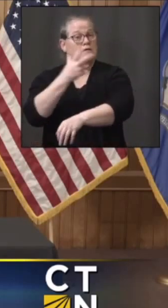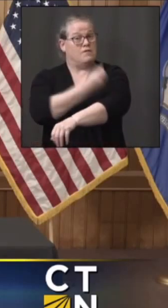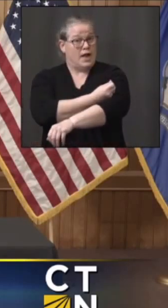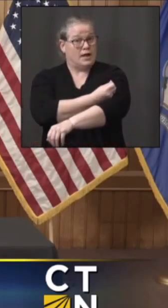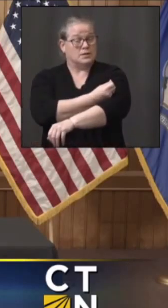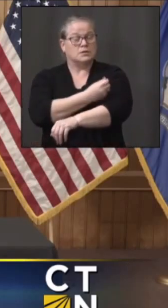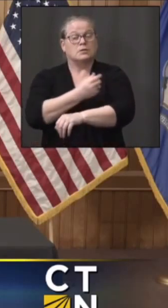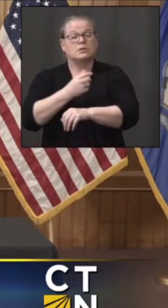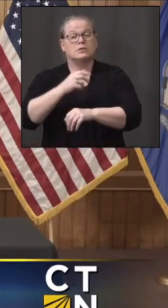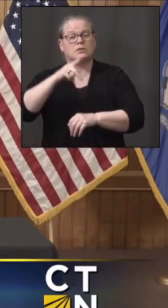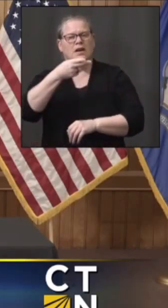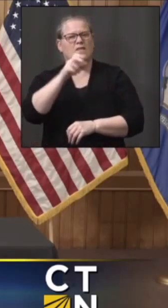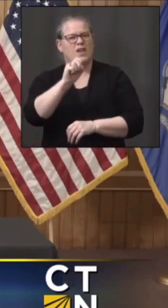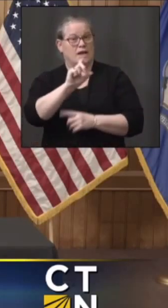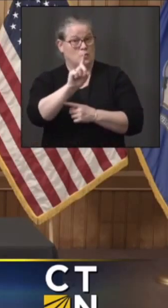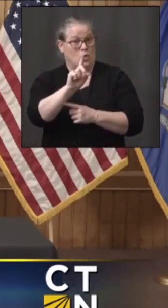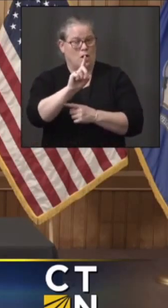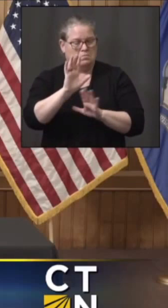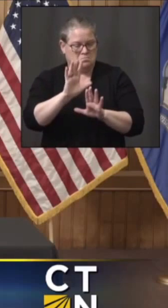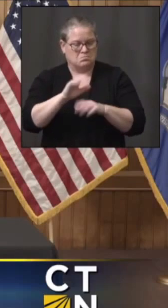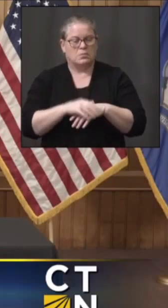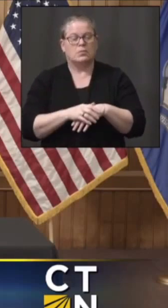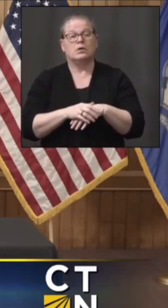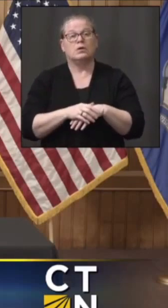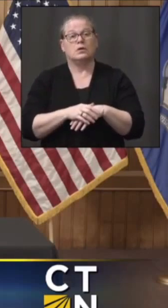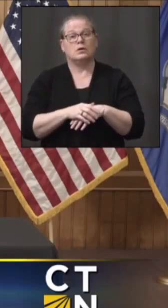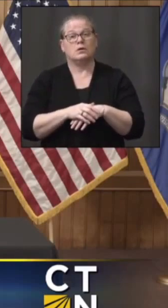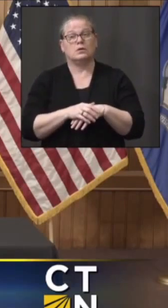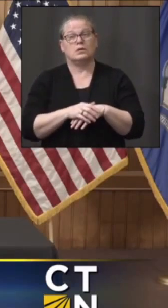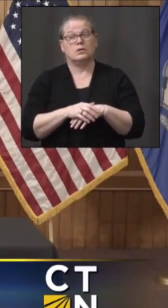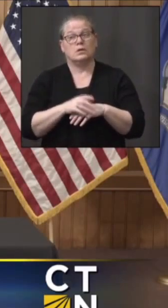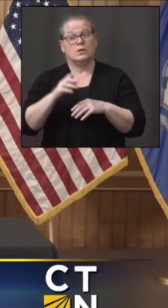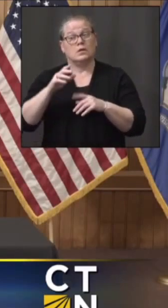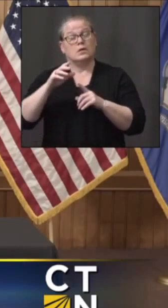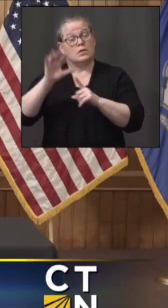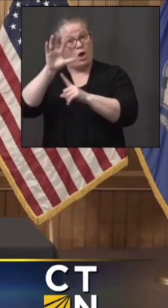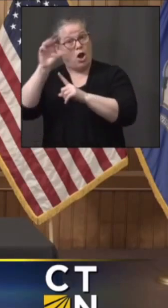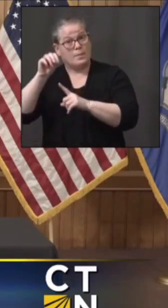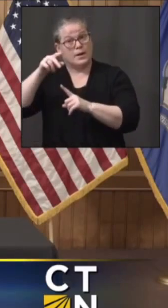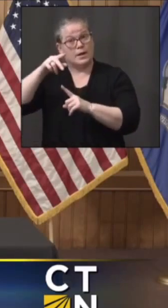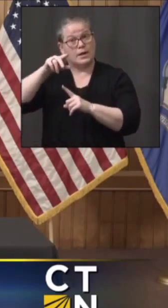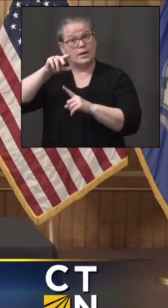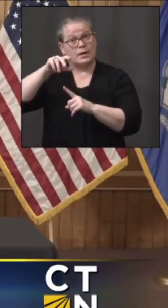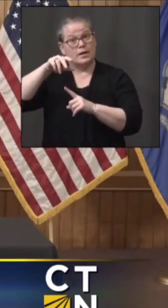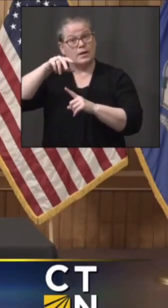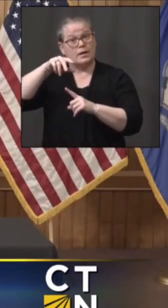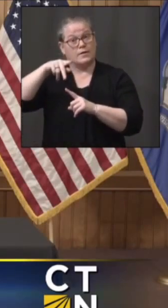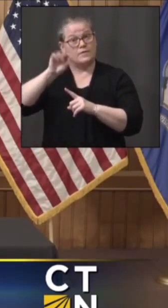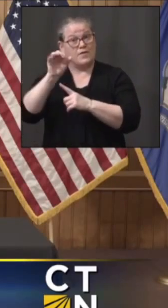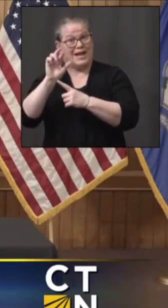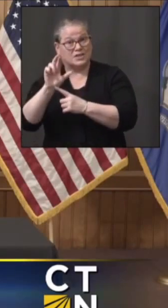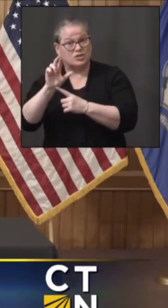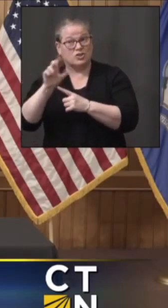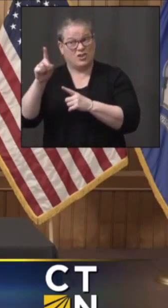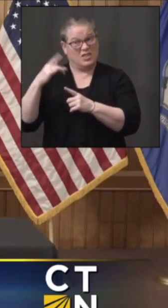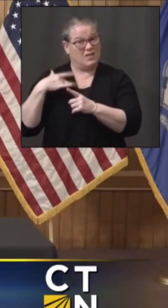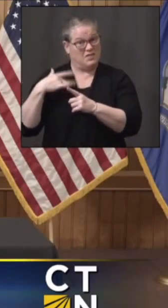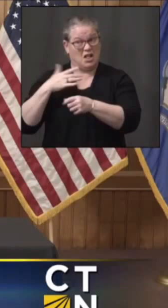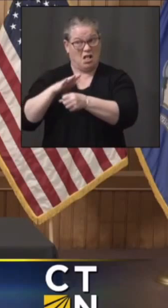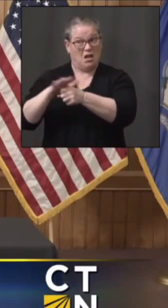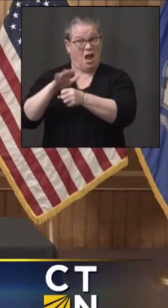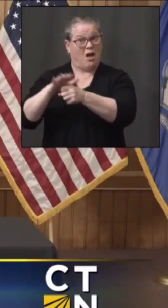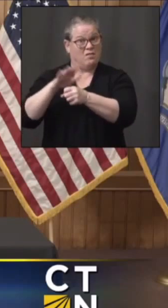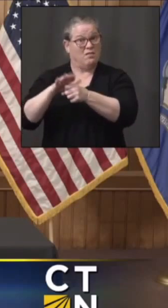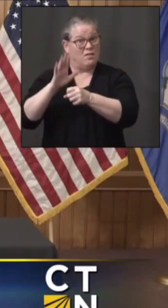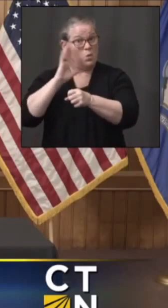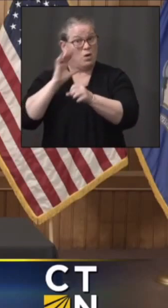from Pfizer and the other companies that the supply will remain strong through 2021? We're talking many hundreds of thousands of